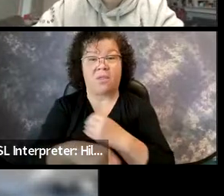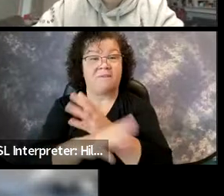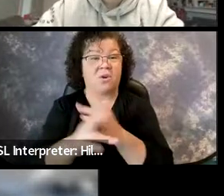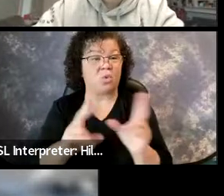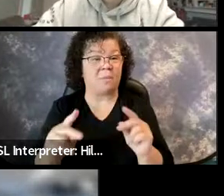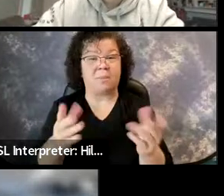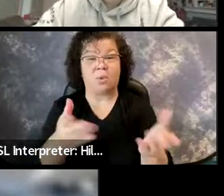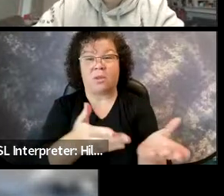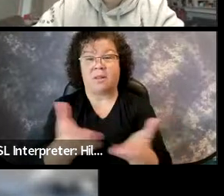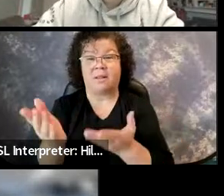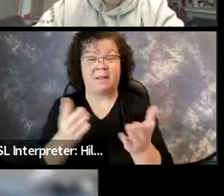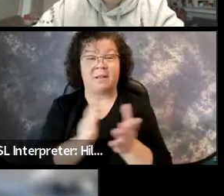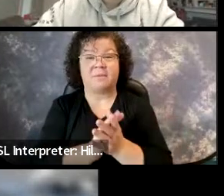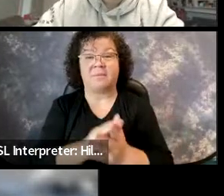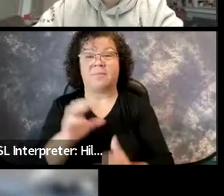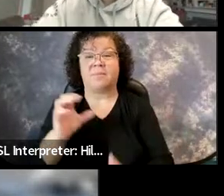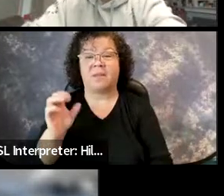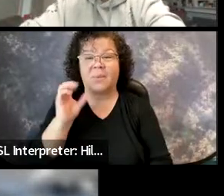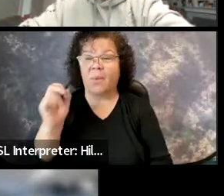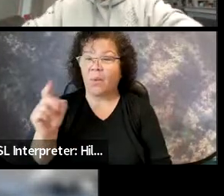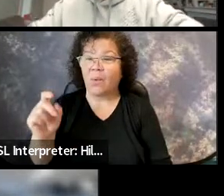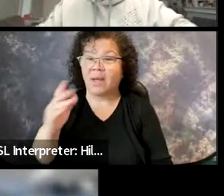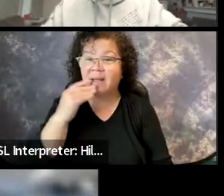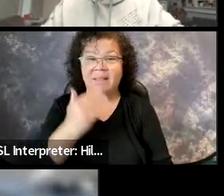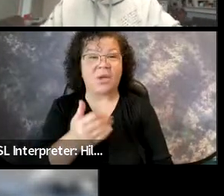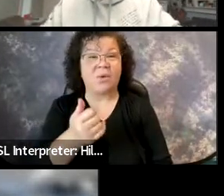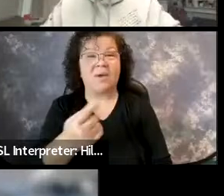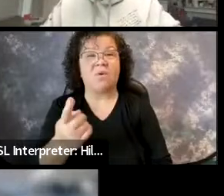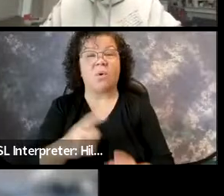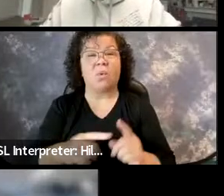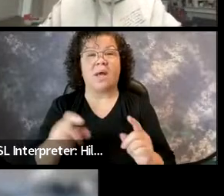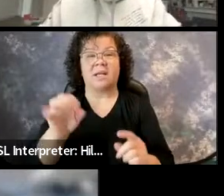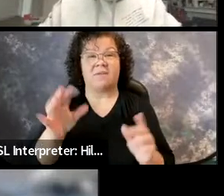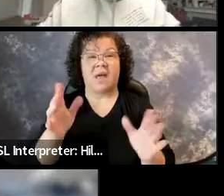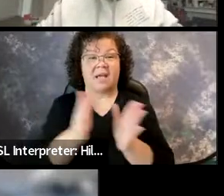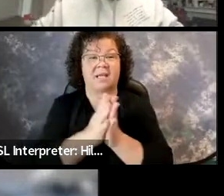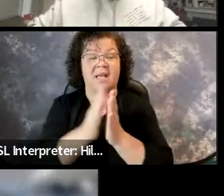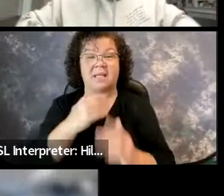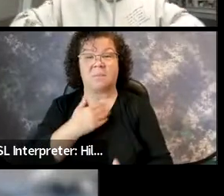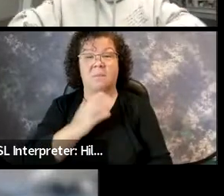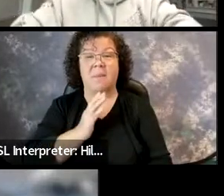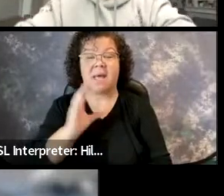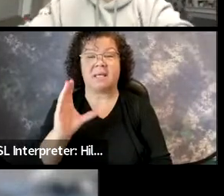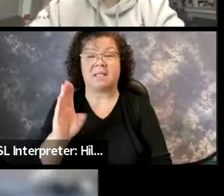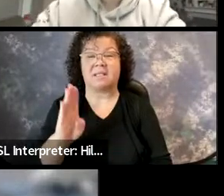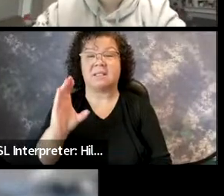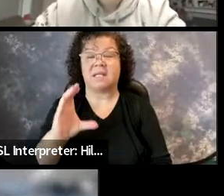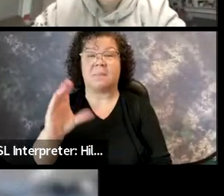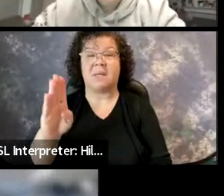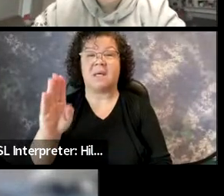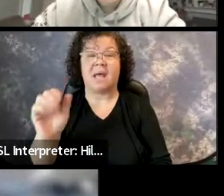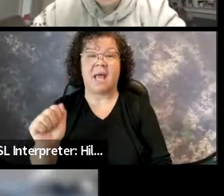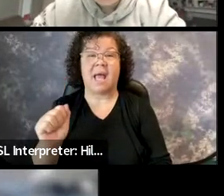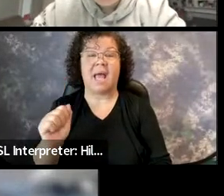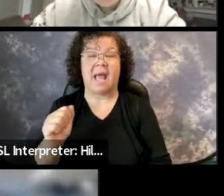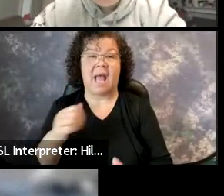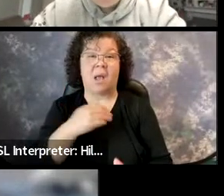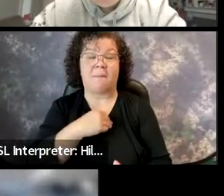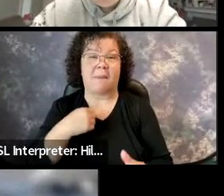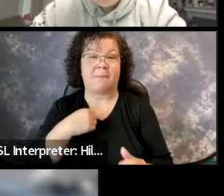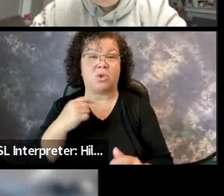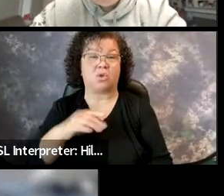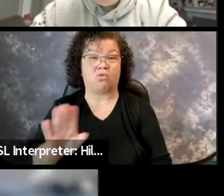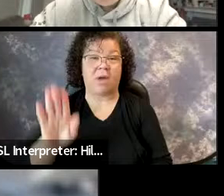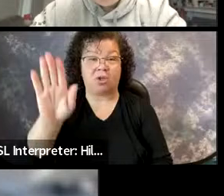through. Thank you. All right, well, thanks so much, everyone. If I could please ask my CBAG members here virtually to raise your hand to make it a